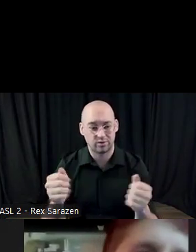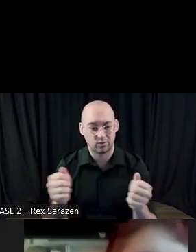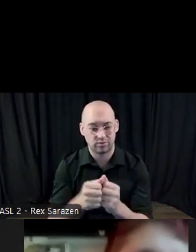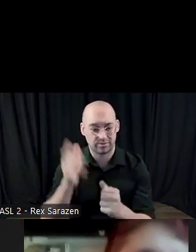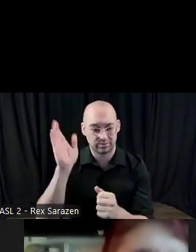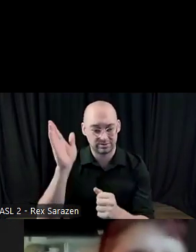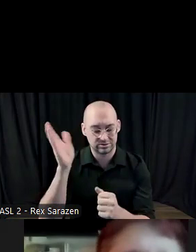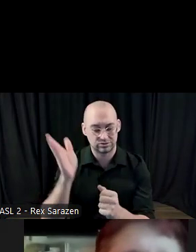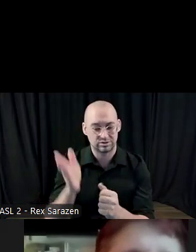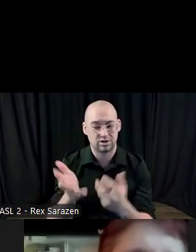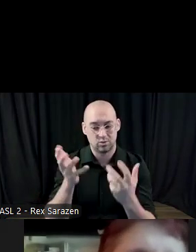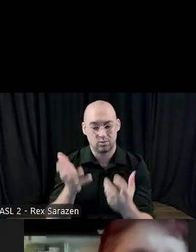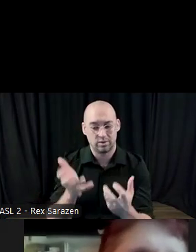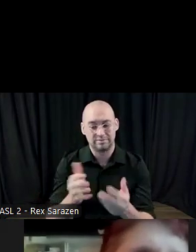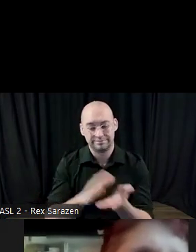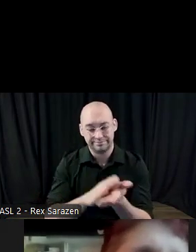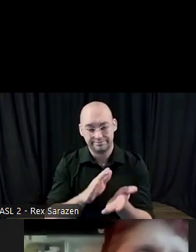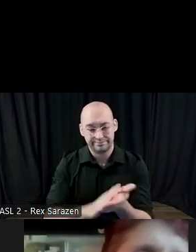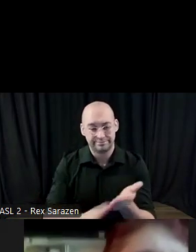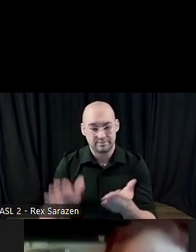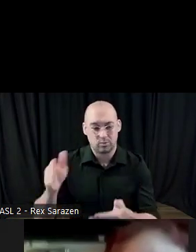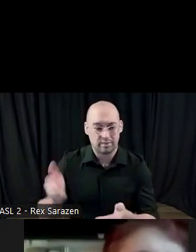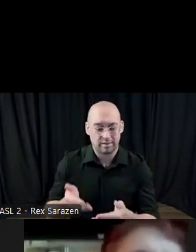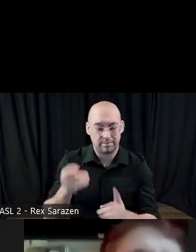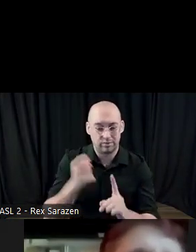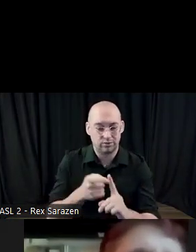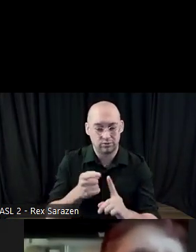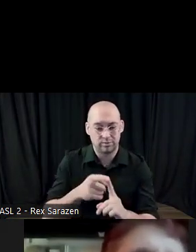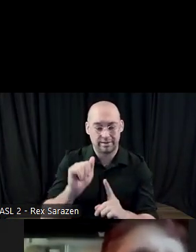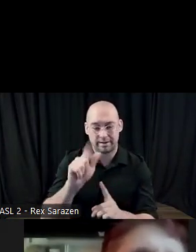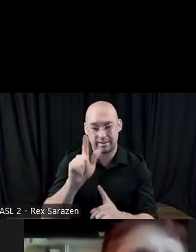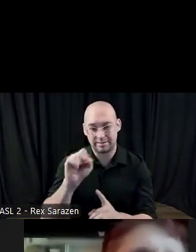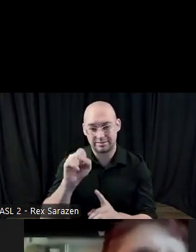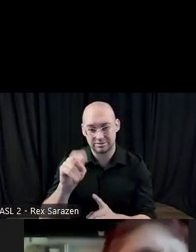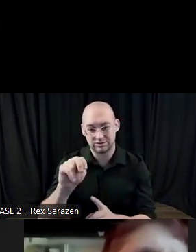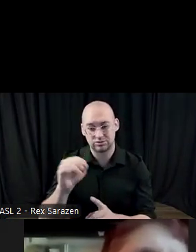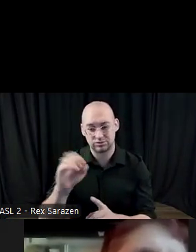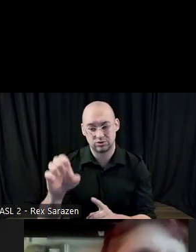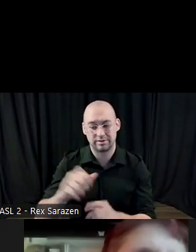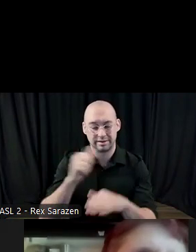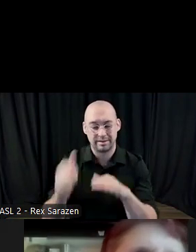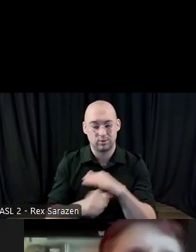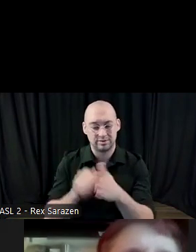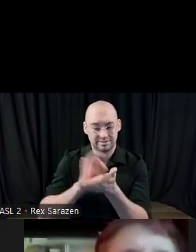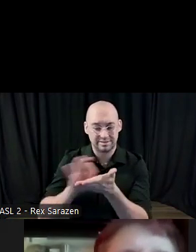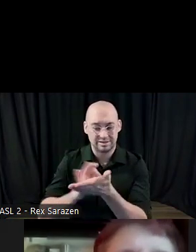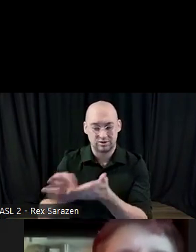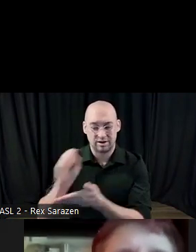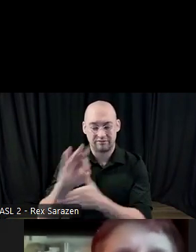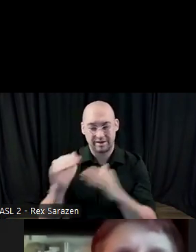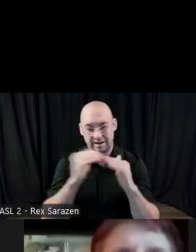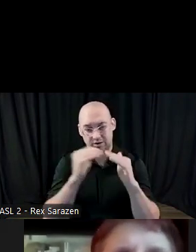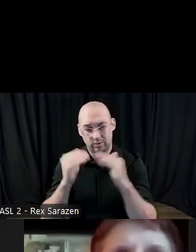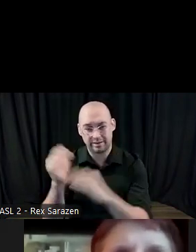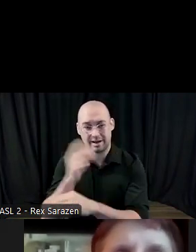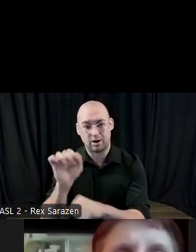presentation, I want to put a shout out and welcome to Allison Joe, the Deputy Secretary of Equity and